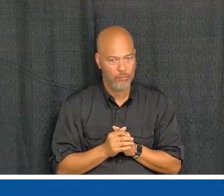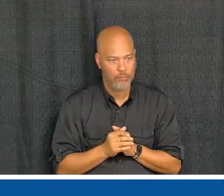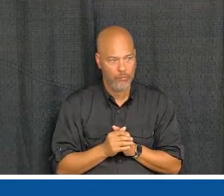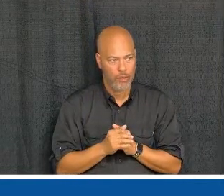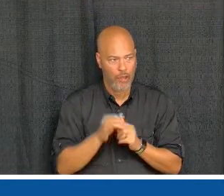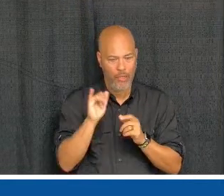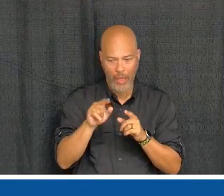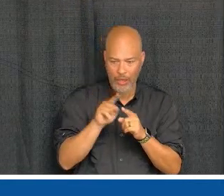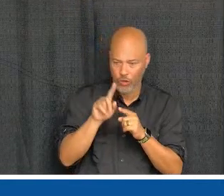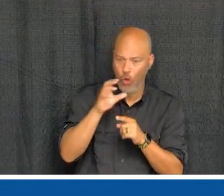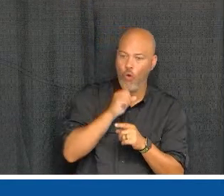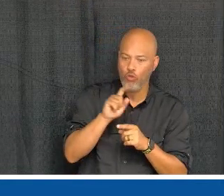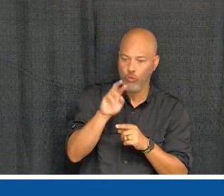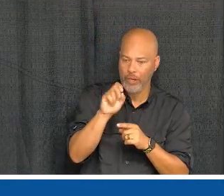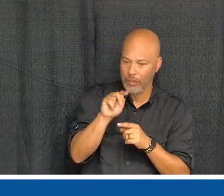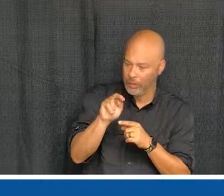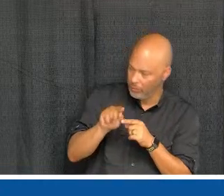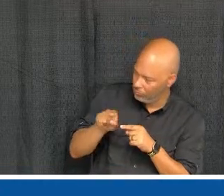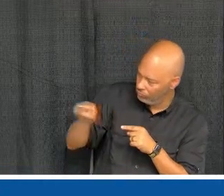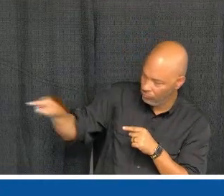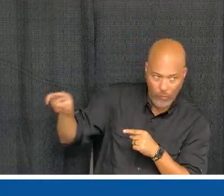down Old Trenton Road.